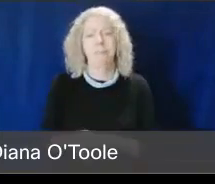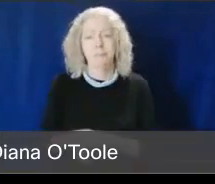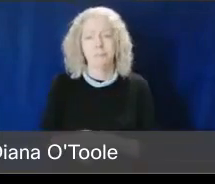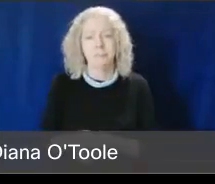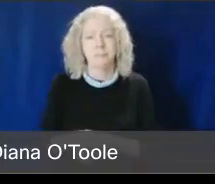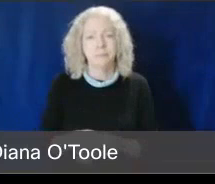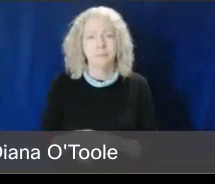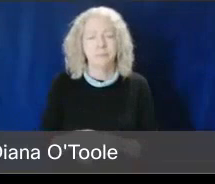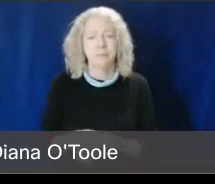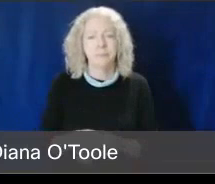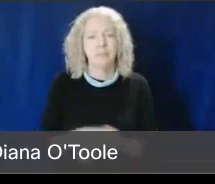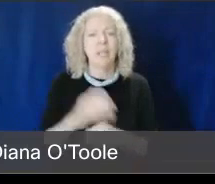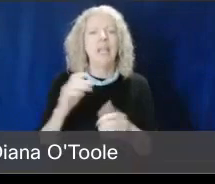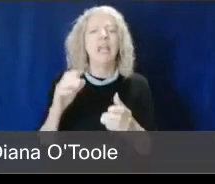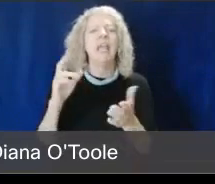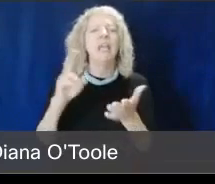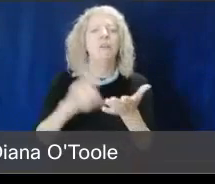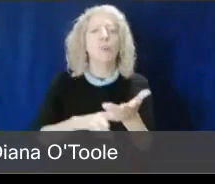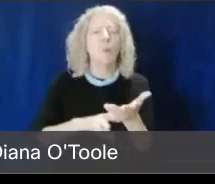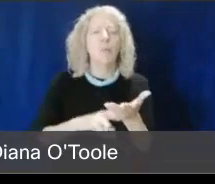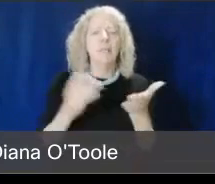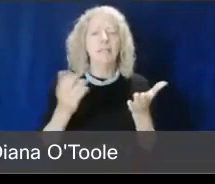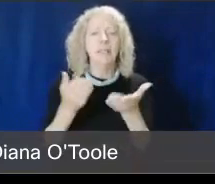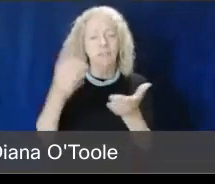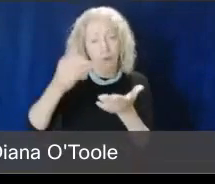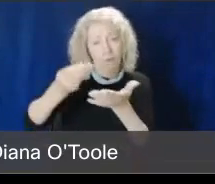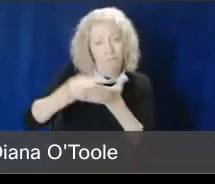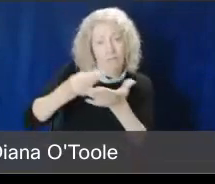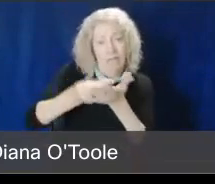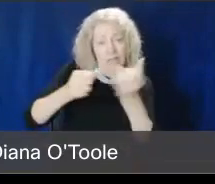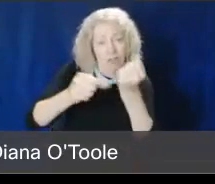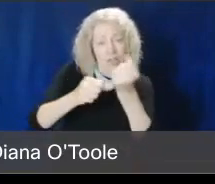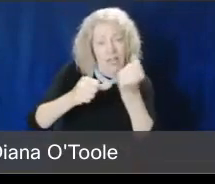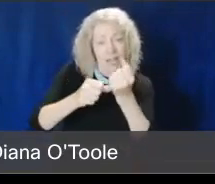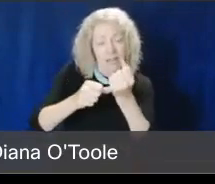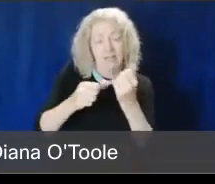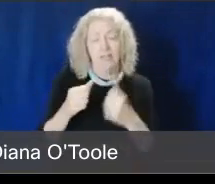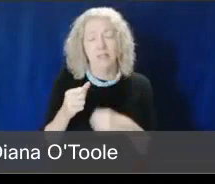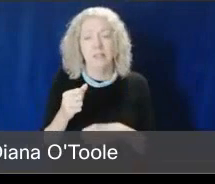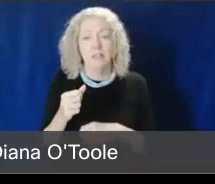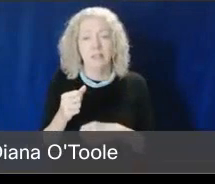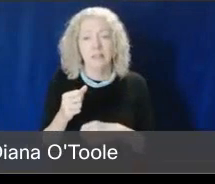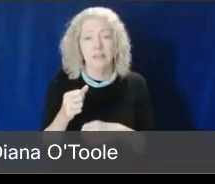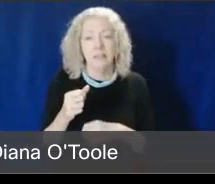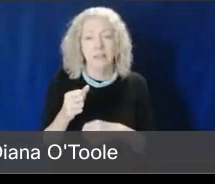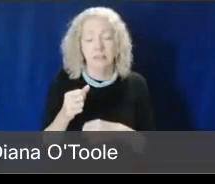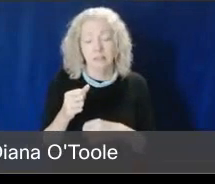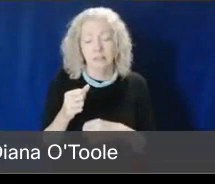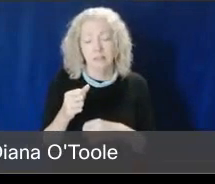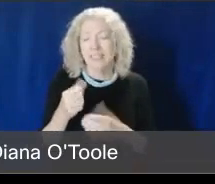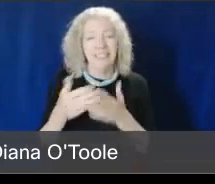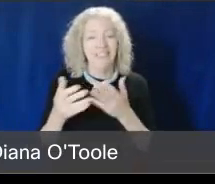and financial aid here as well. I know financial aid has awarded, in spite of the fact that we're down in enrollment, they've awarded